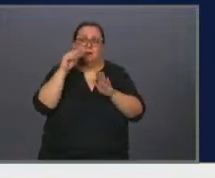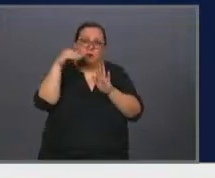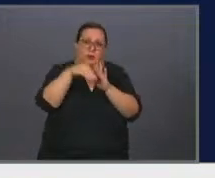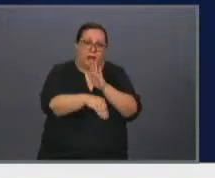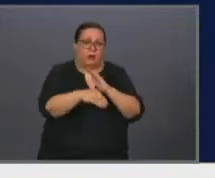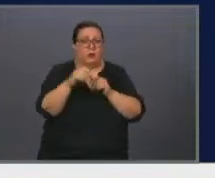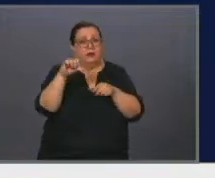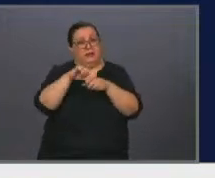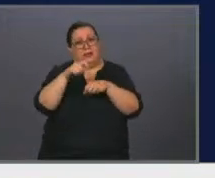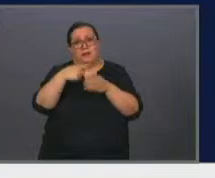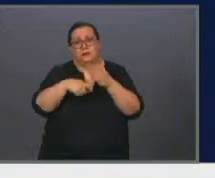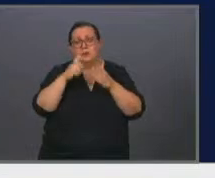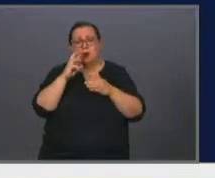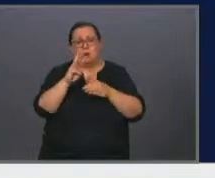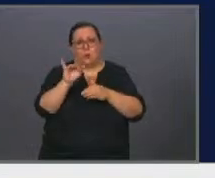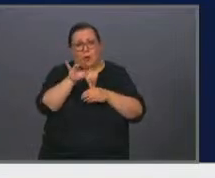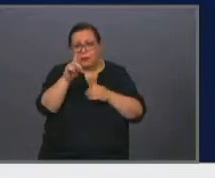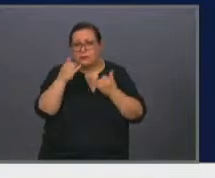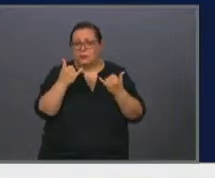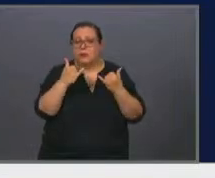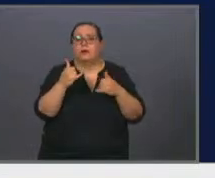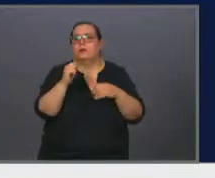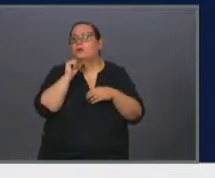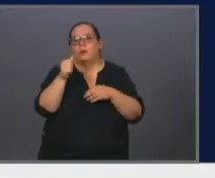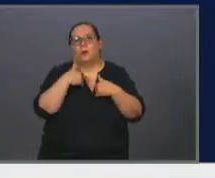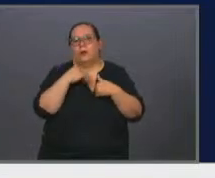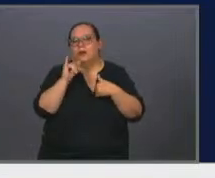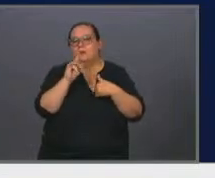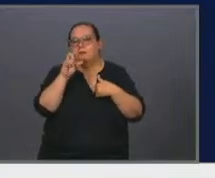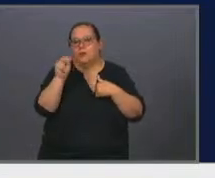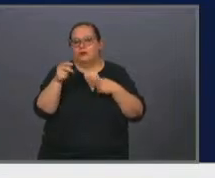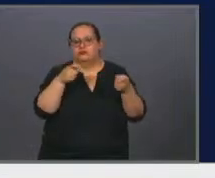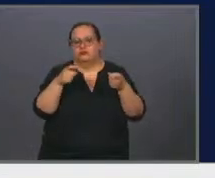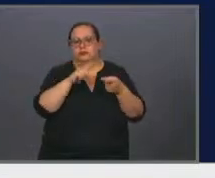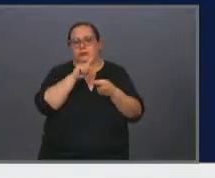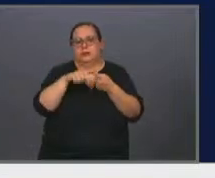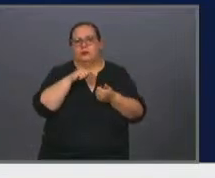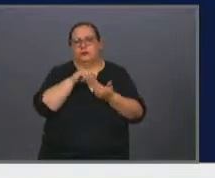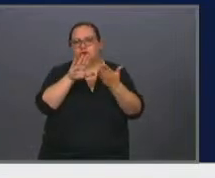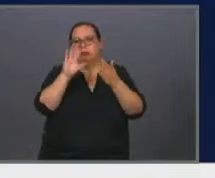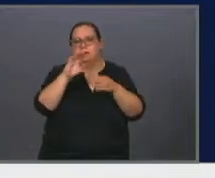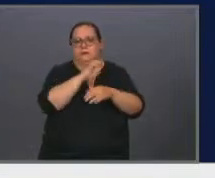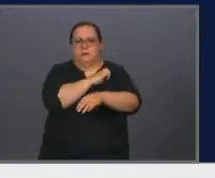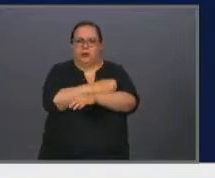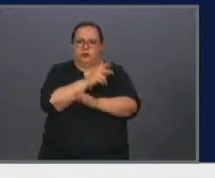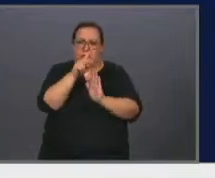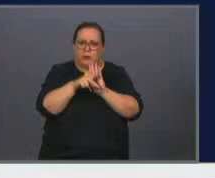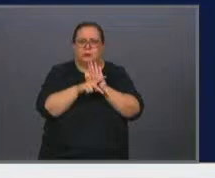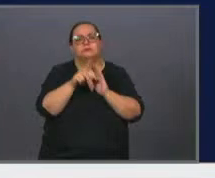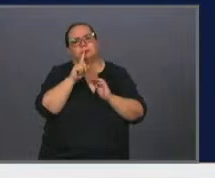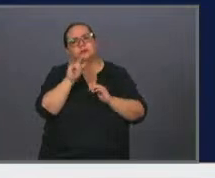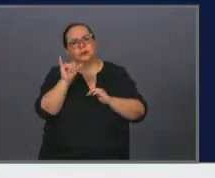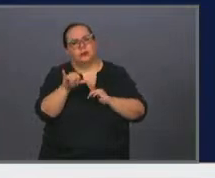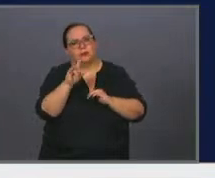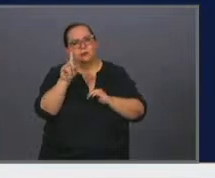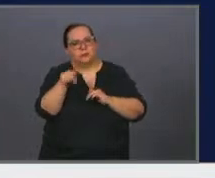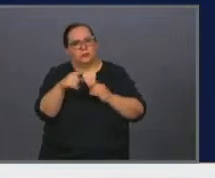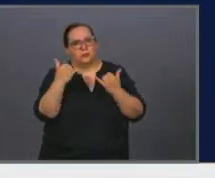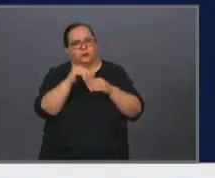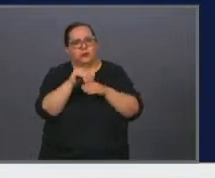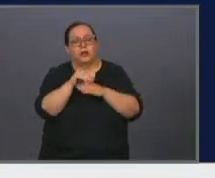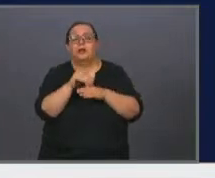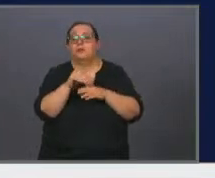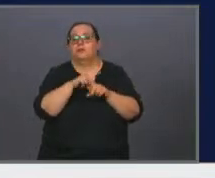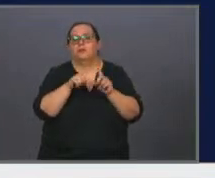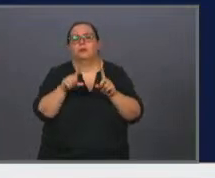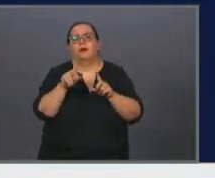not going to get inflation under control until we address the energy policy that we're facing, and I'm sure that'll be a question tonight. But the frustration that people exist, I